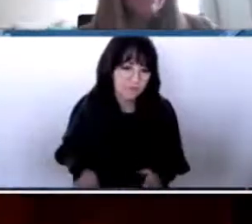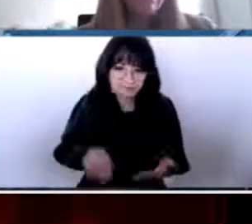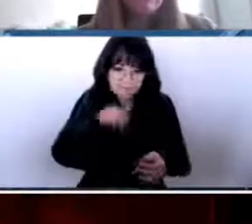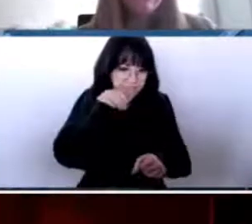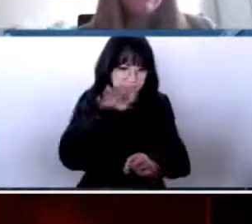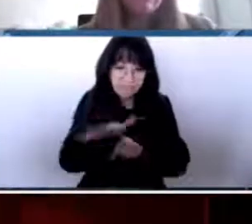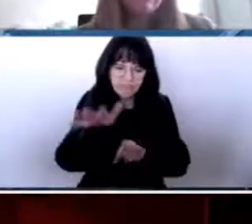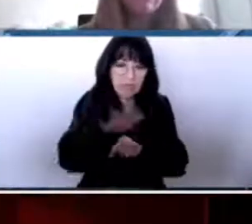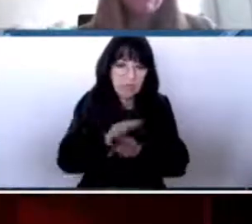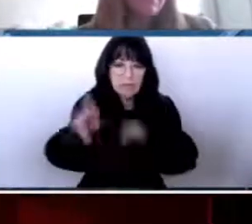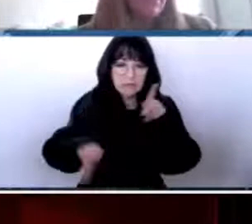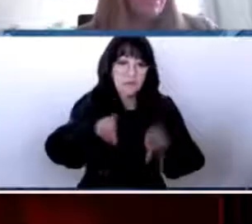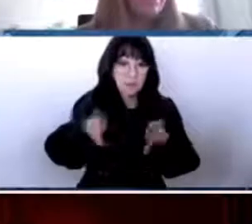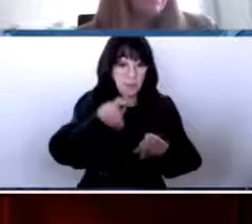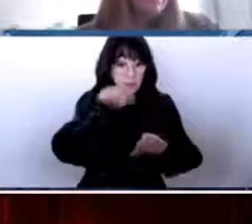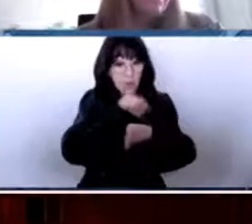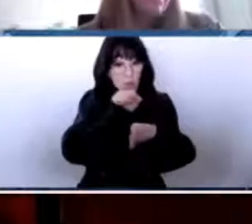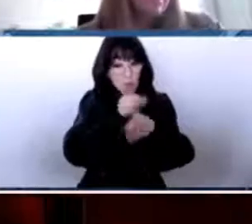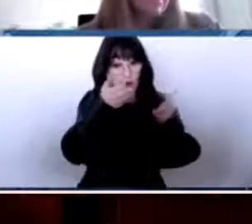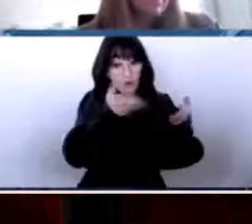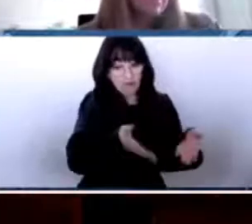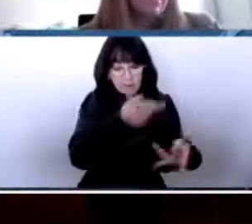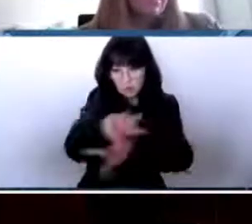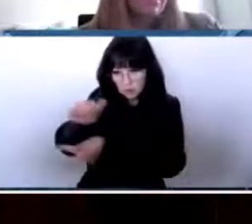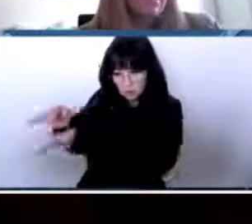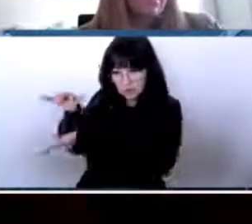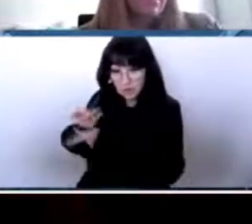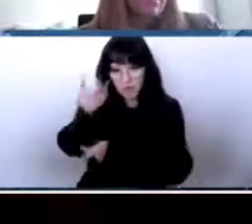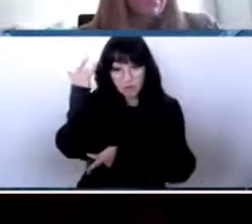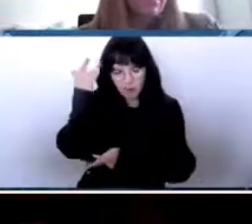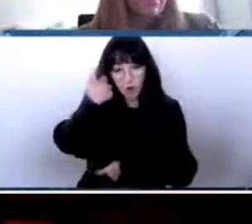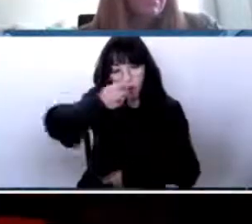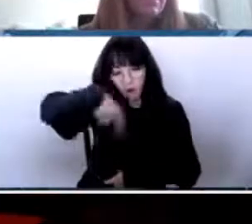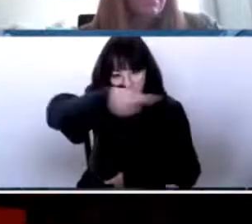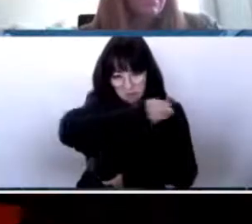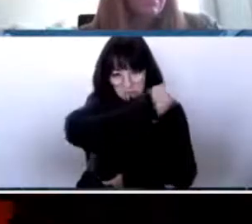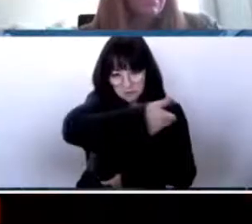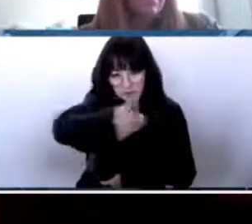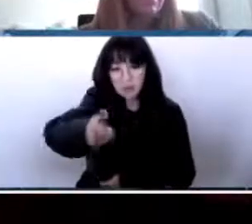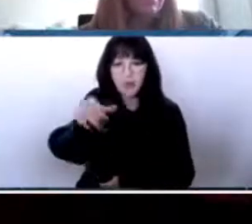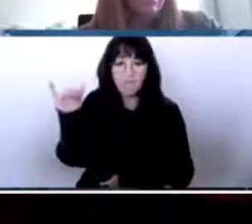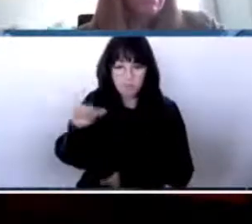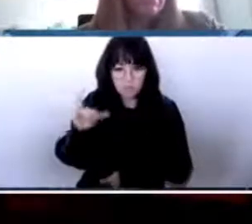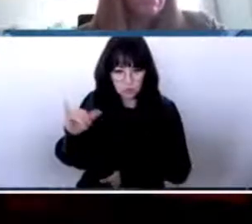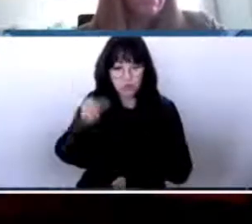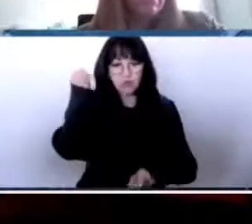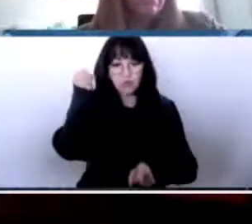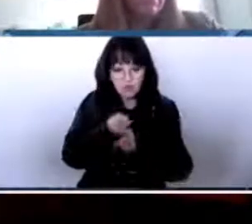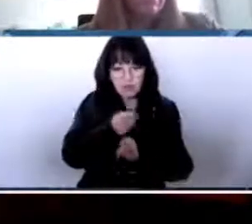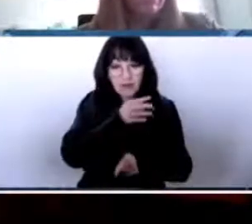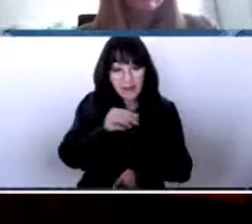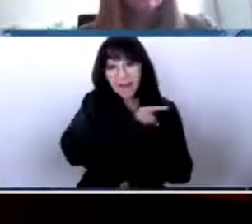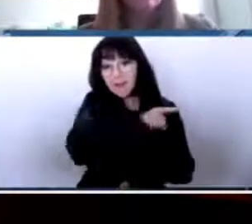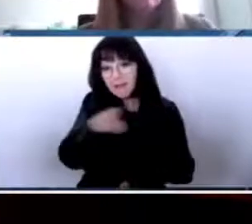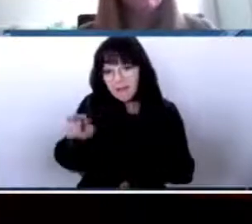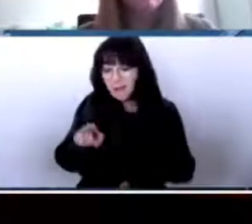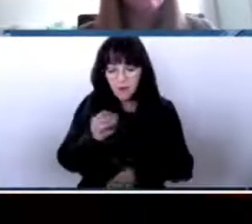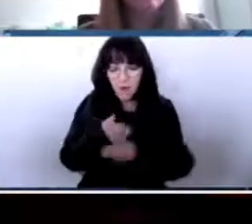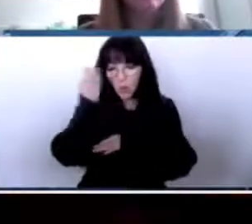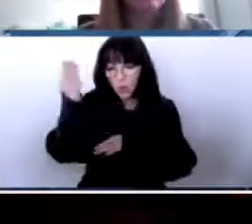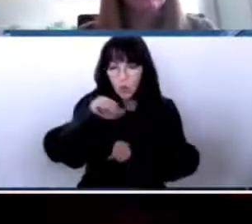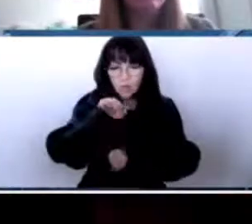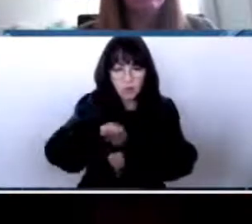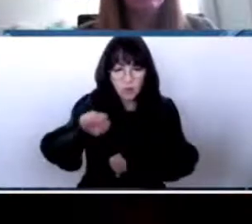have to get it under control, because we can only deal with this stress for so long before stuff